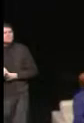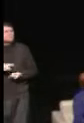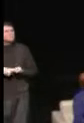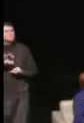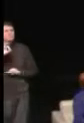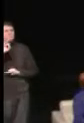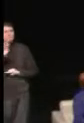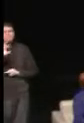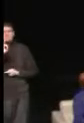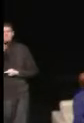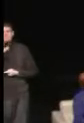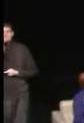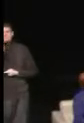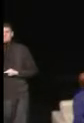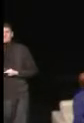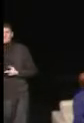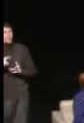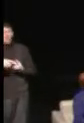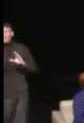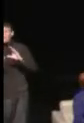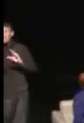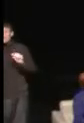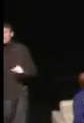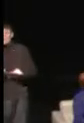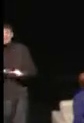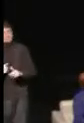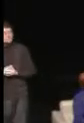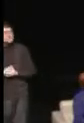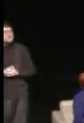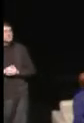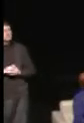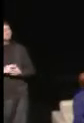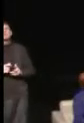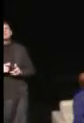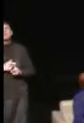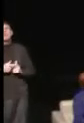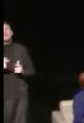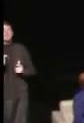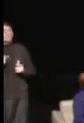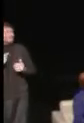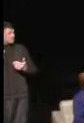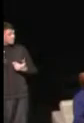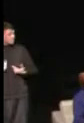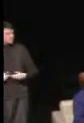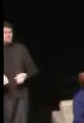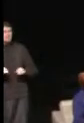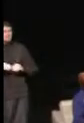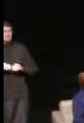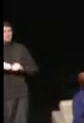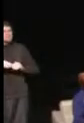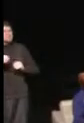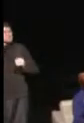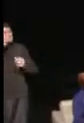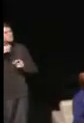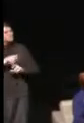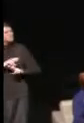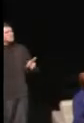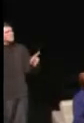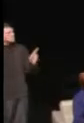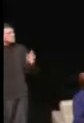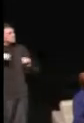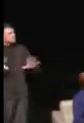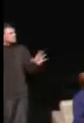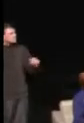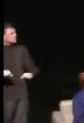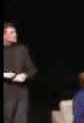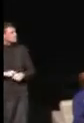email, and media availability will be immediately after the formal program. So, without any